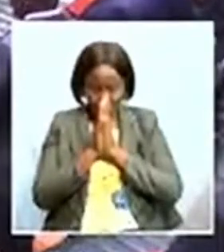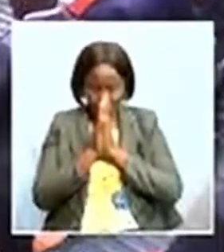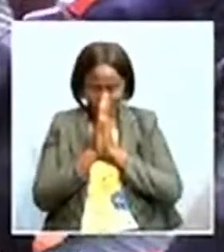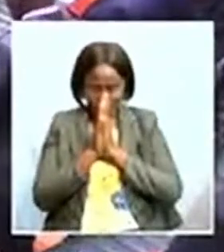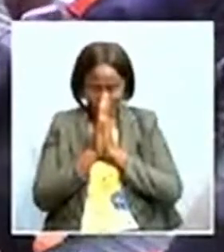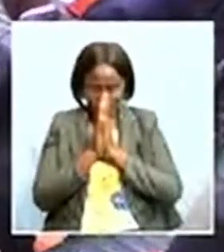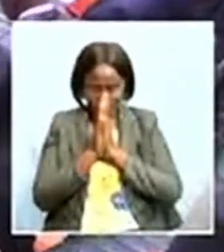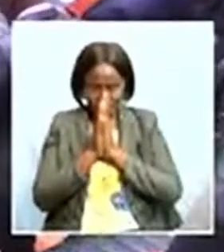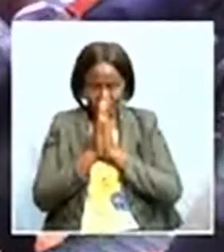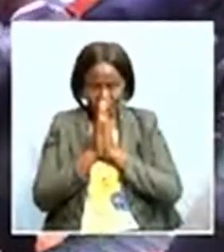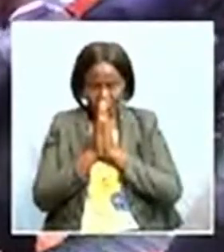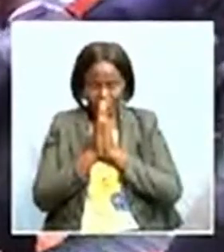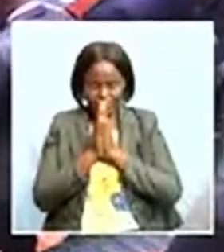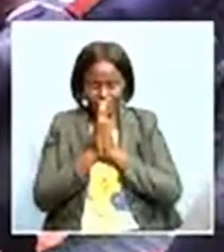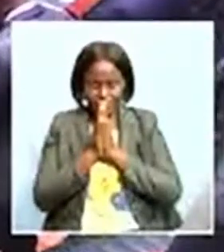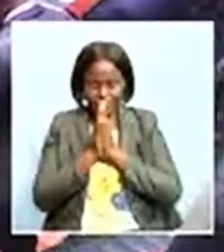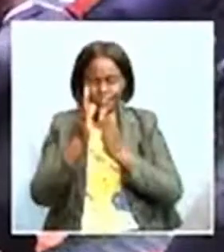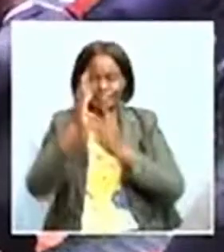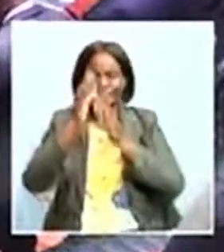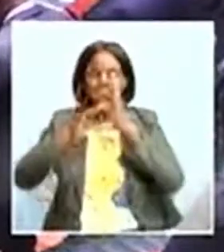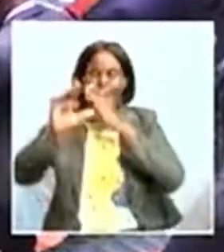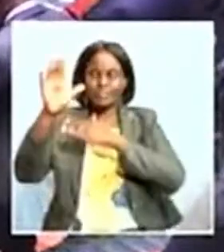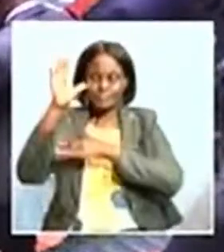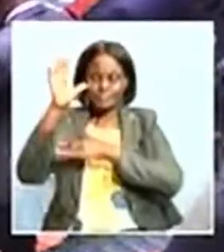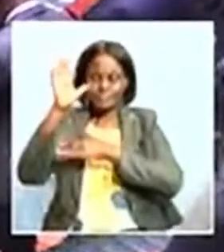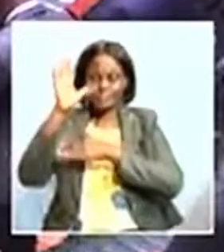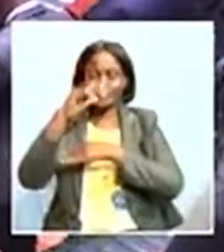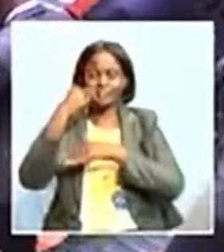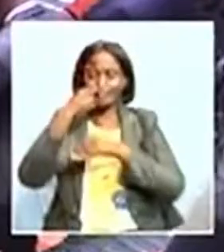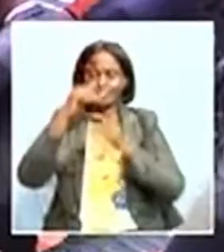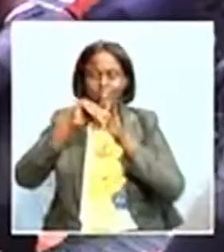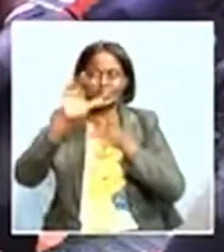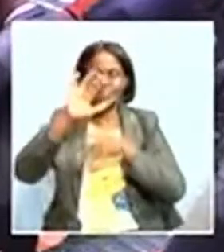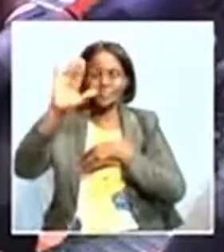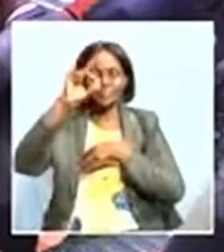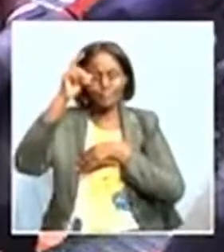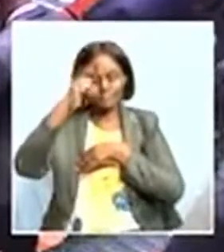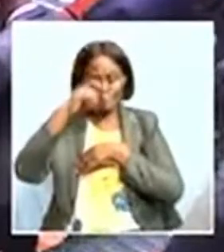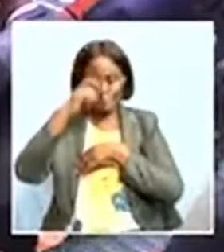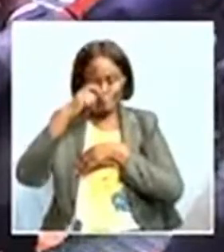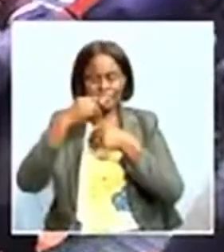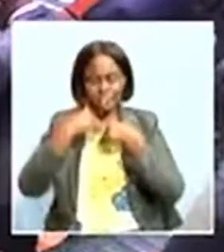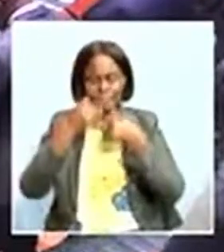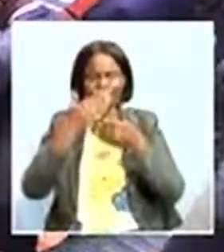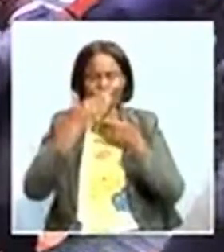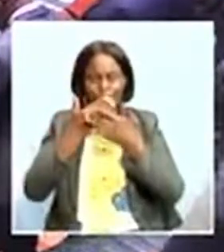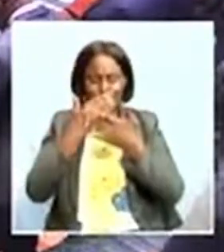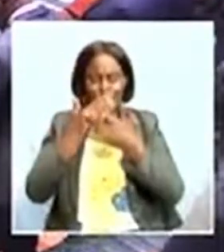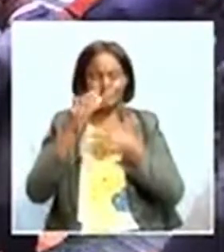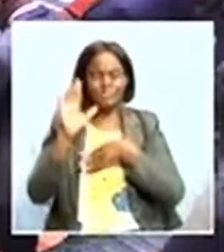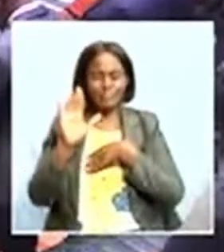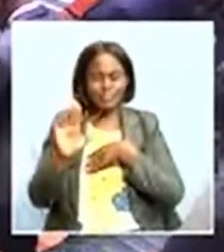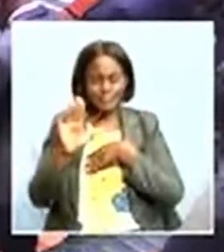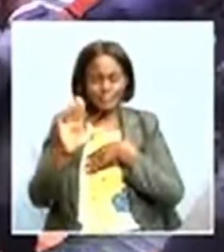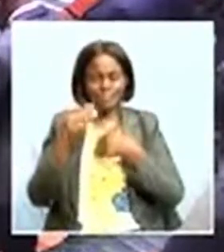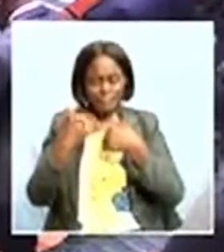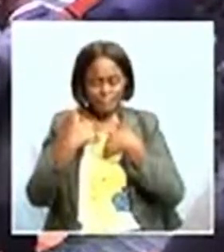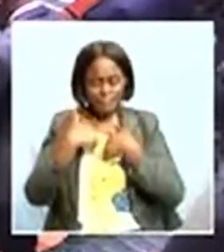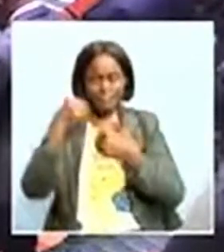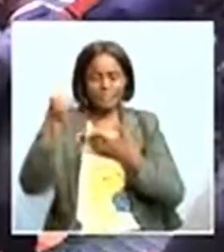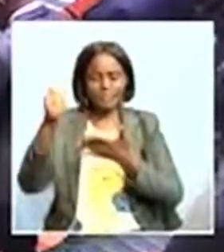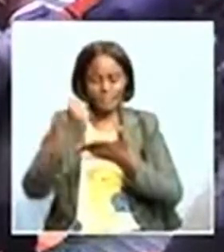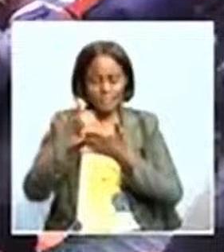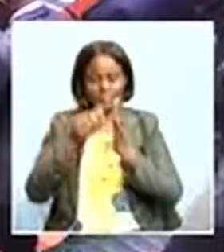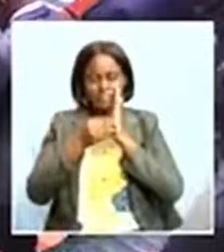free. Prayer. Almighty God, who in your infinite wisdom and providential goodness